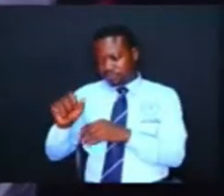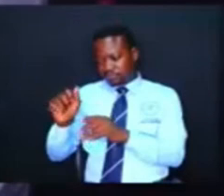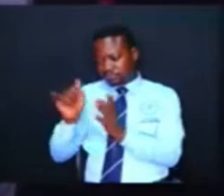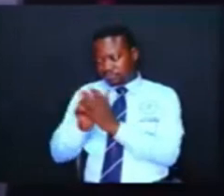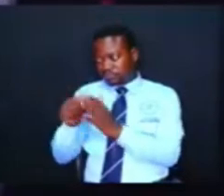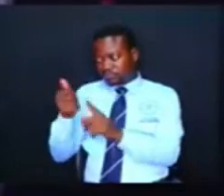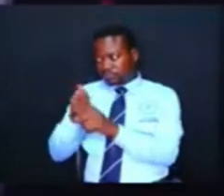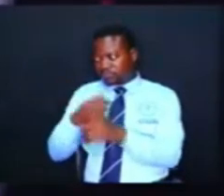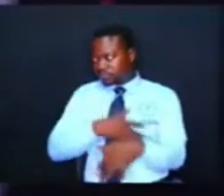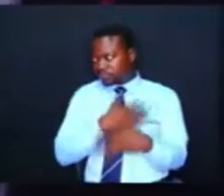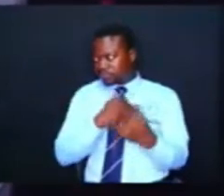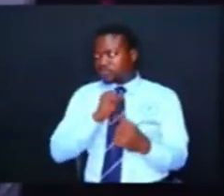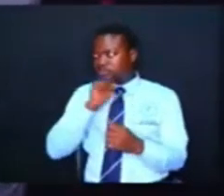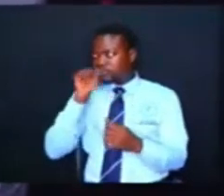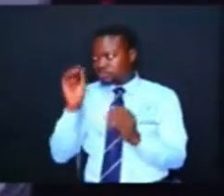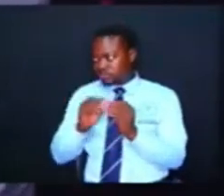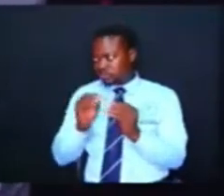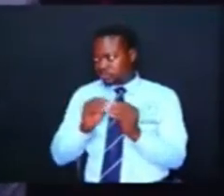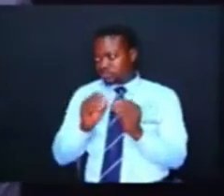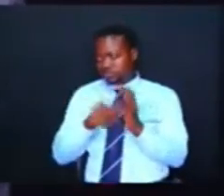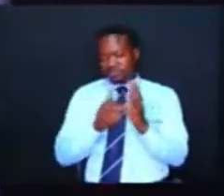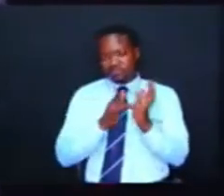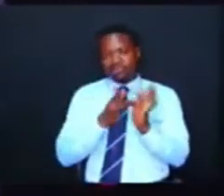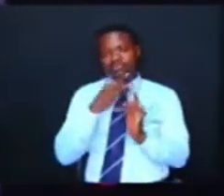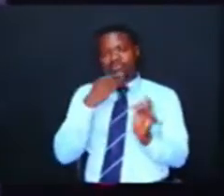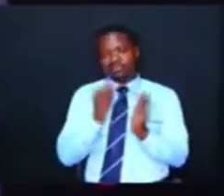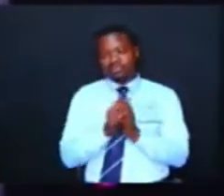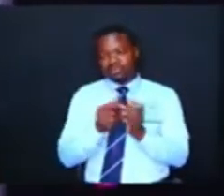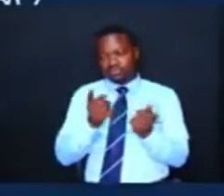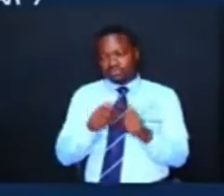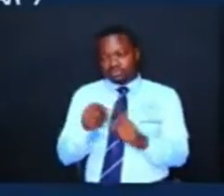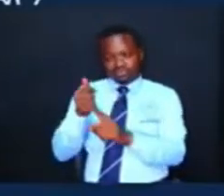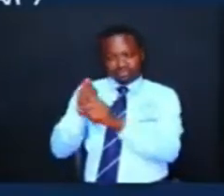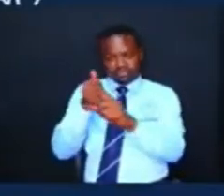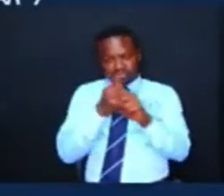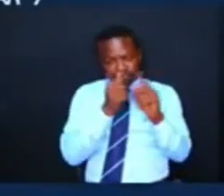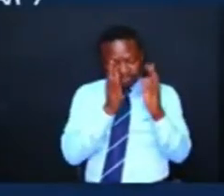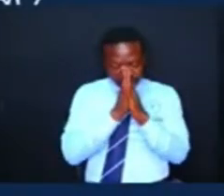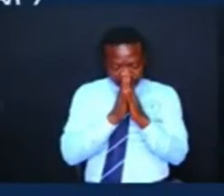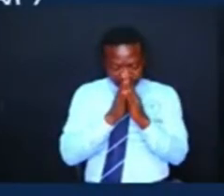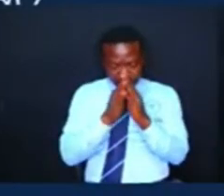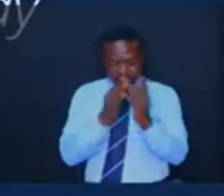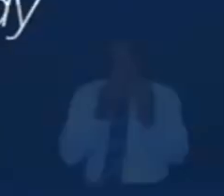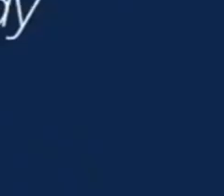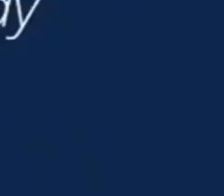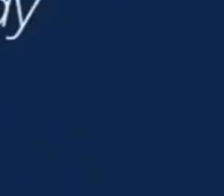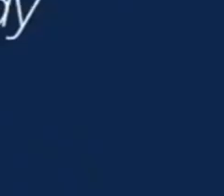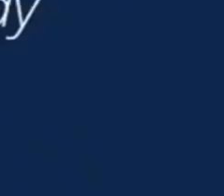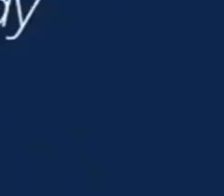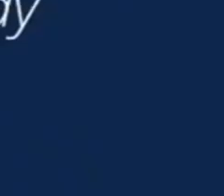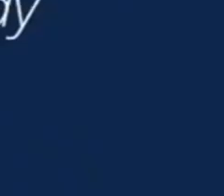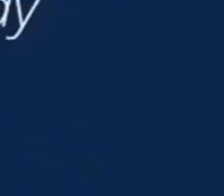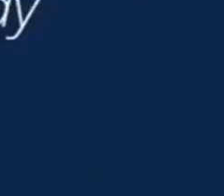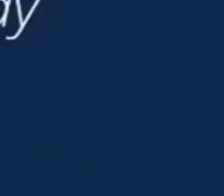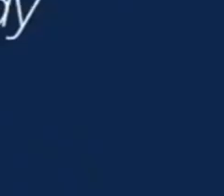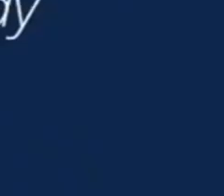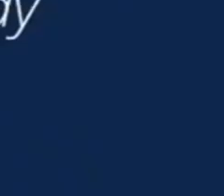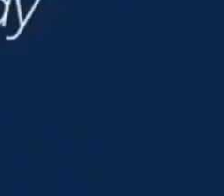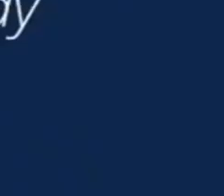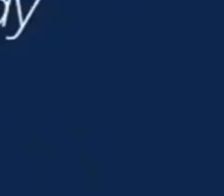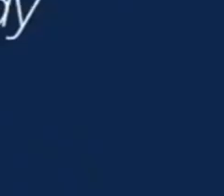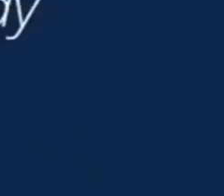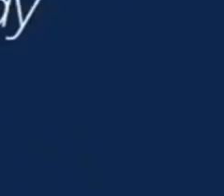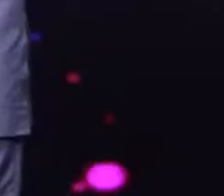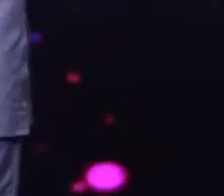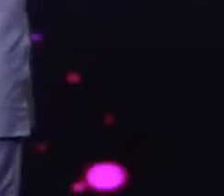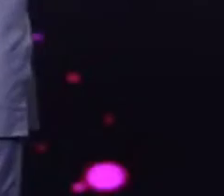And Jesus says that when you yourself start praying always, waiting upon the Lord, you will be impacted with strong heart